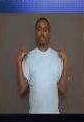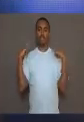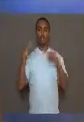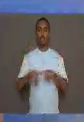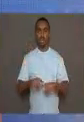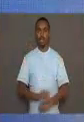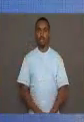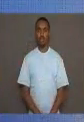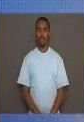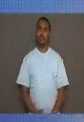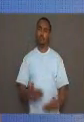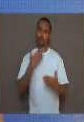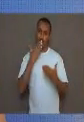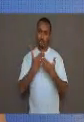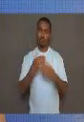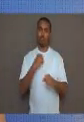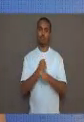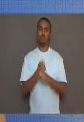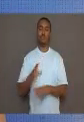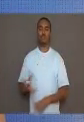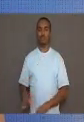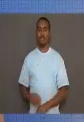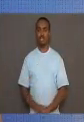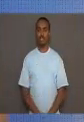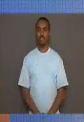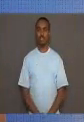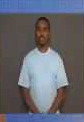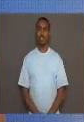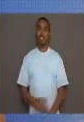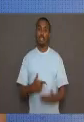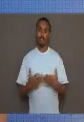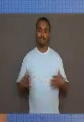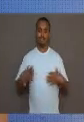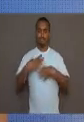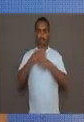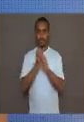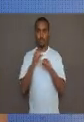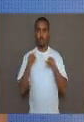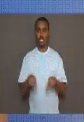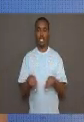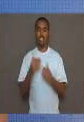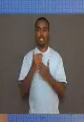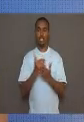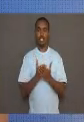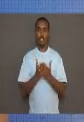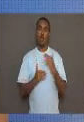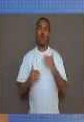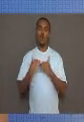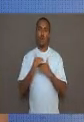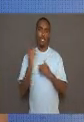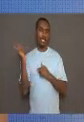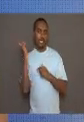Spain. Great work, students! This concludes today's lesson